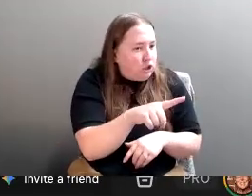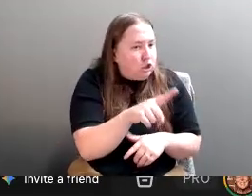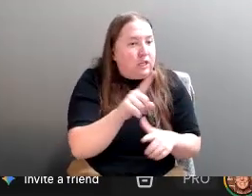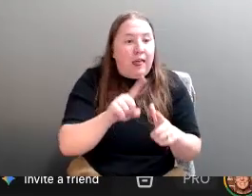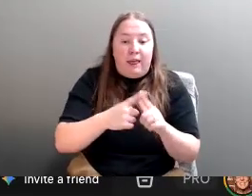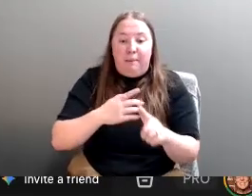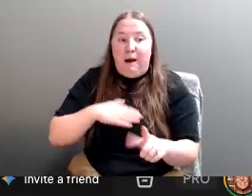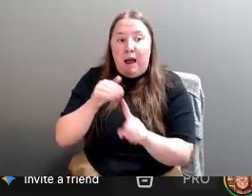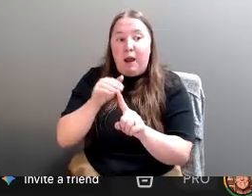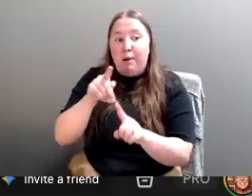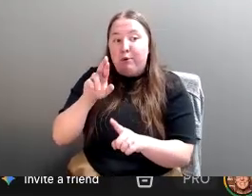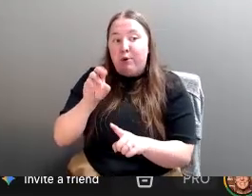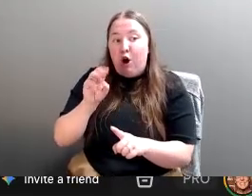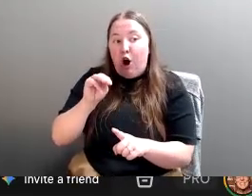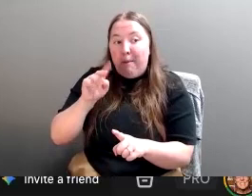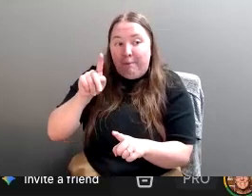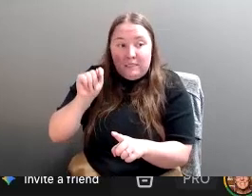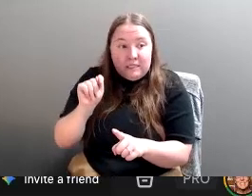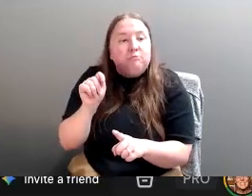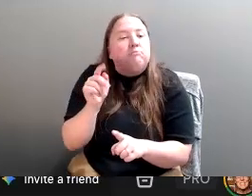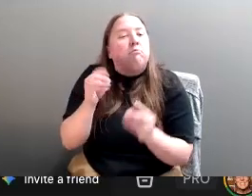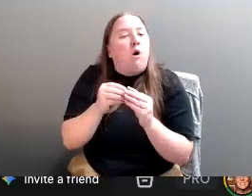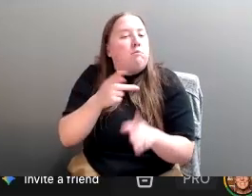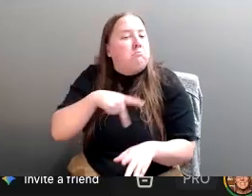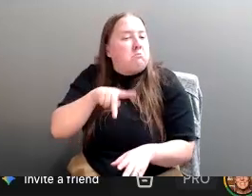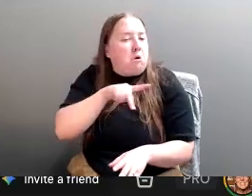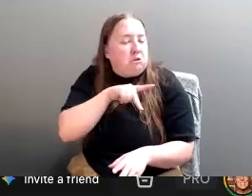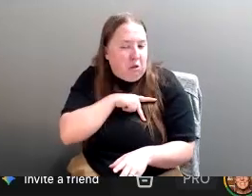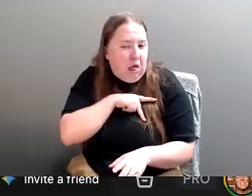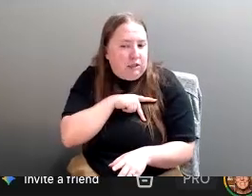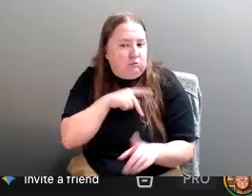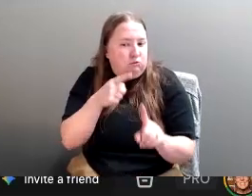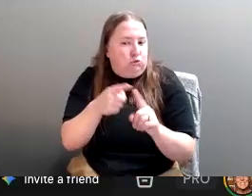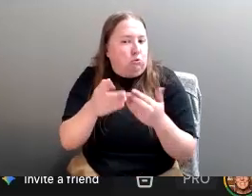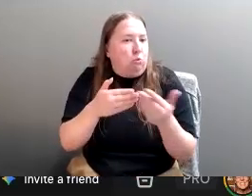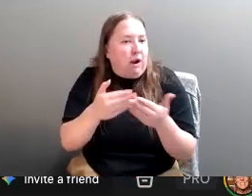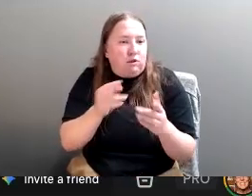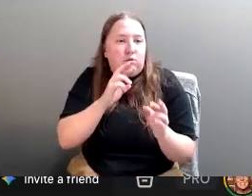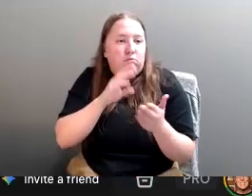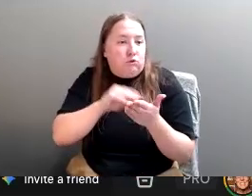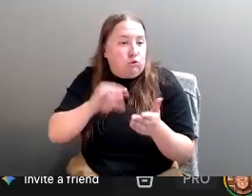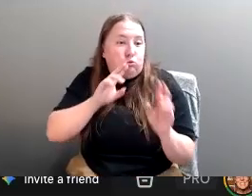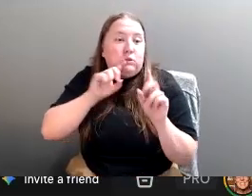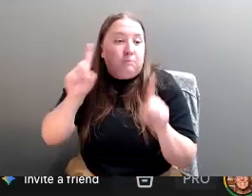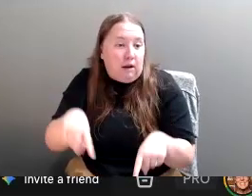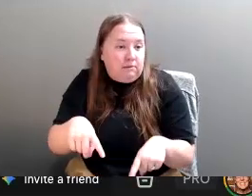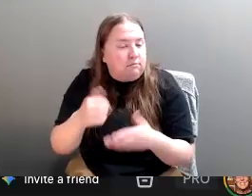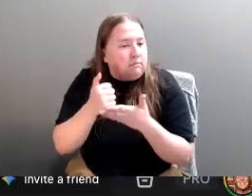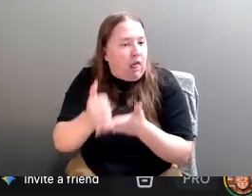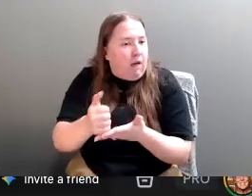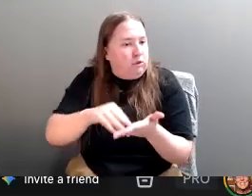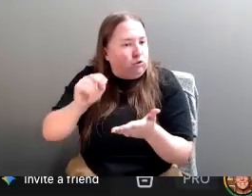would then be more of a personalized to what the student was replying to actually help them learn